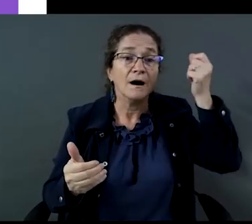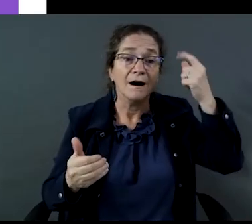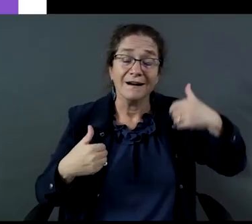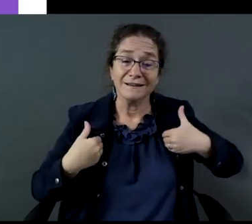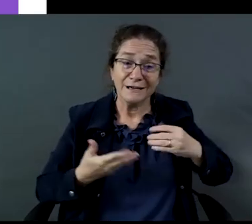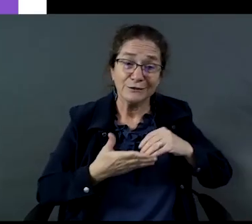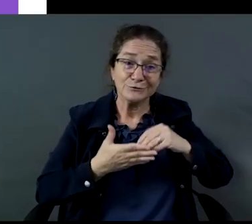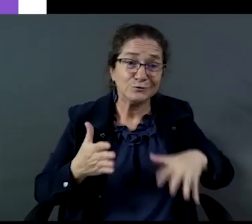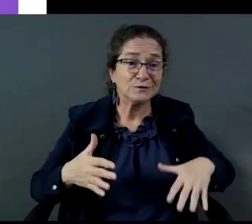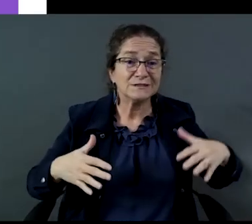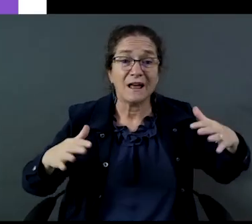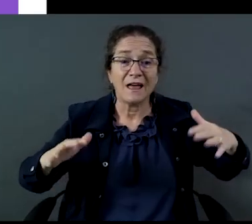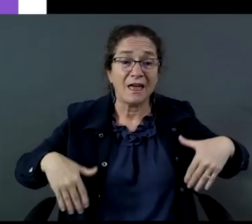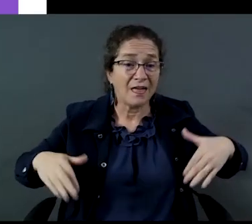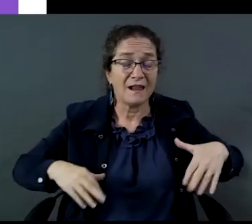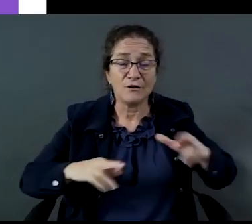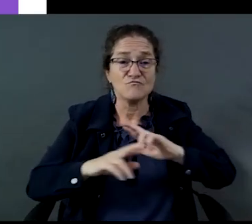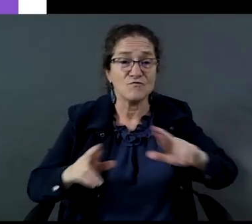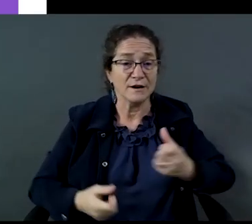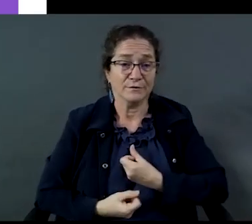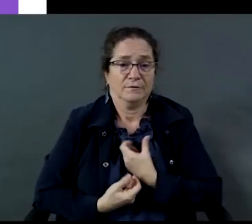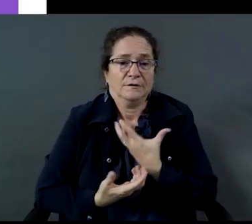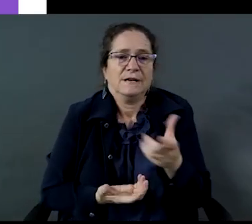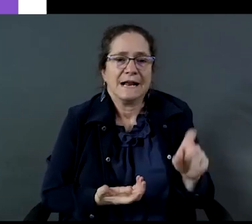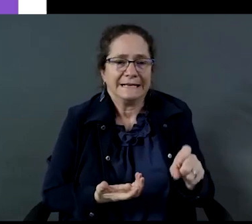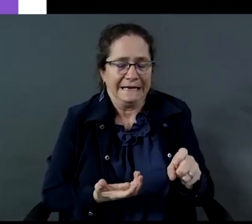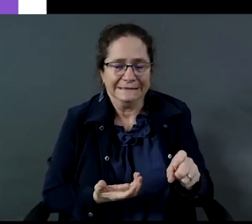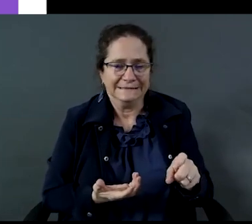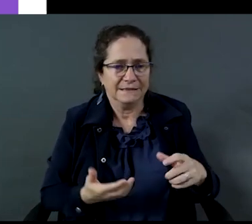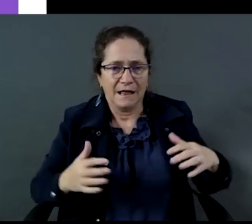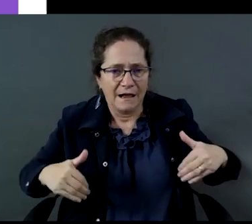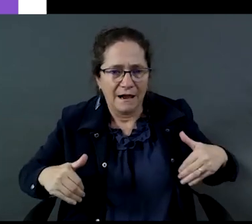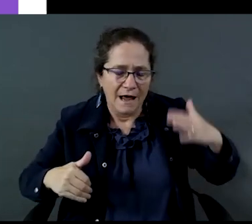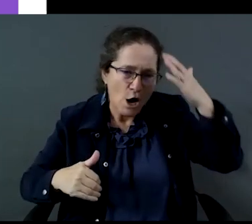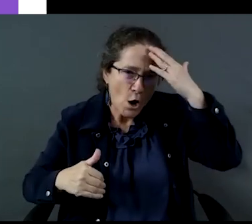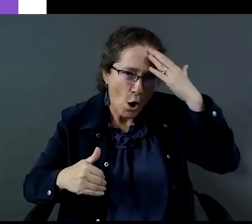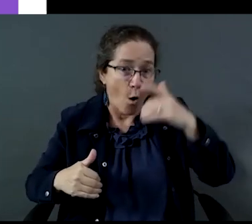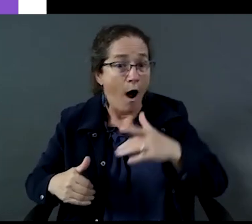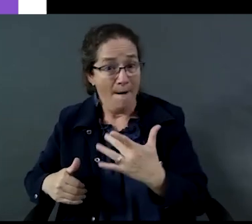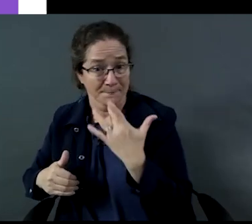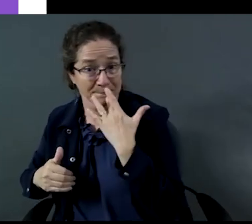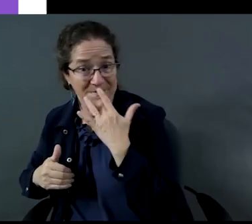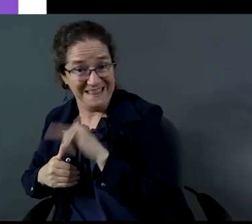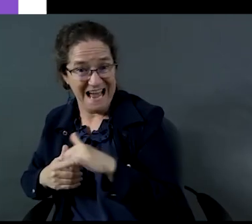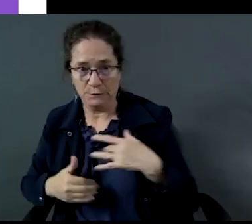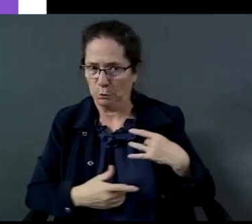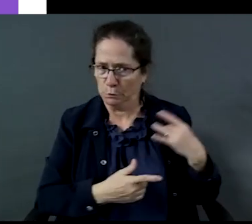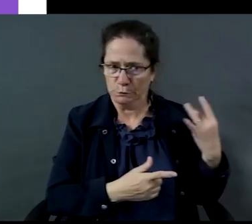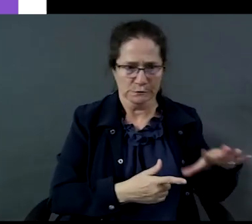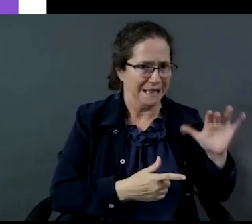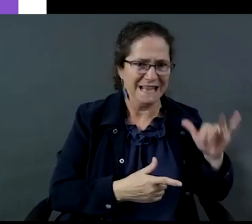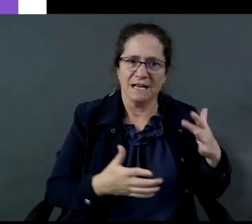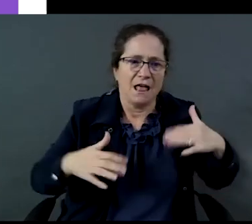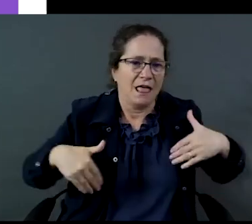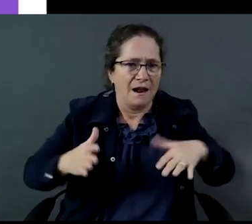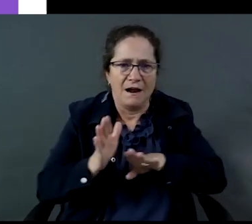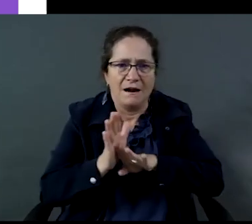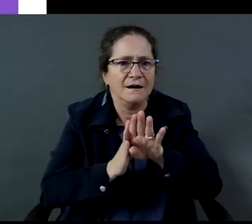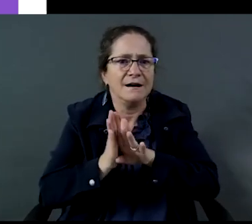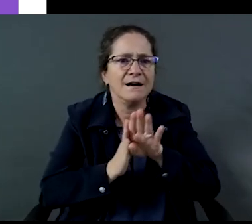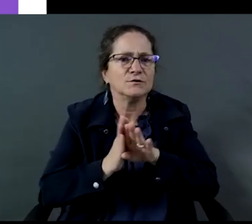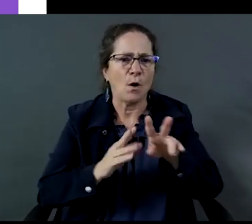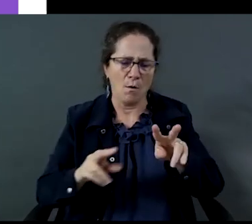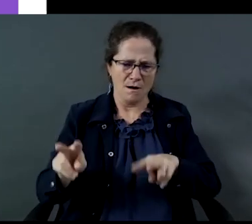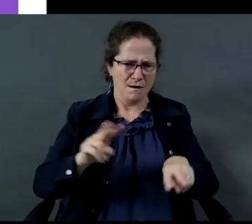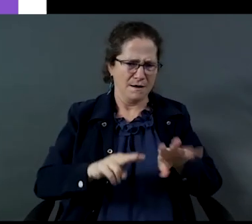yet. You don't know what you need. You don't know what you like or don't like yet. Monitor their behavior and academic progress to ensure more or different